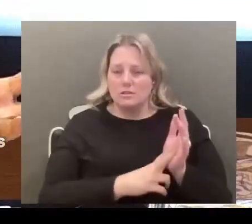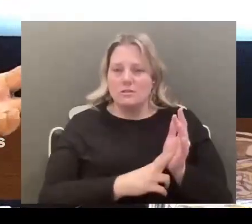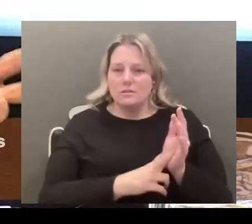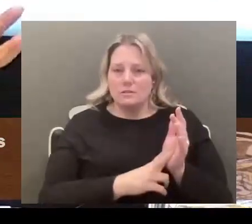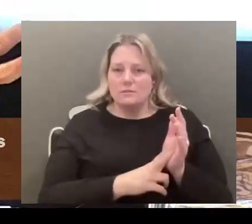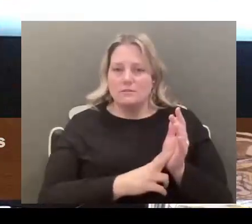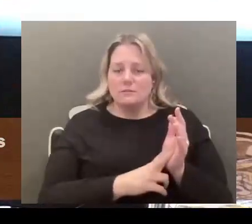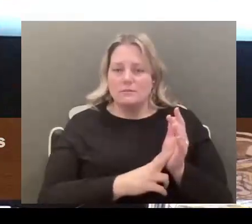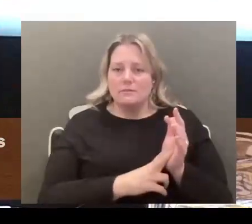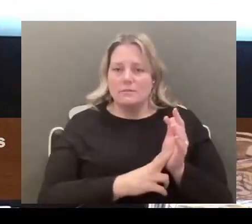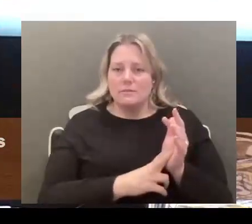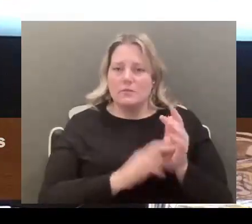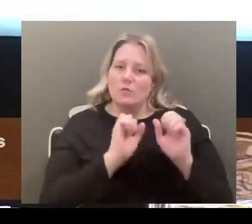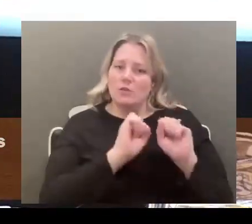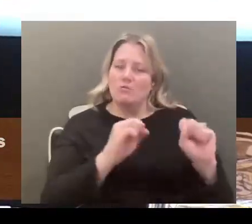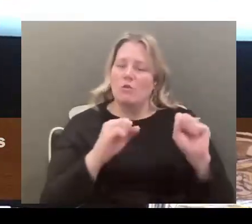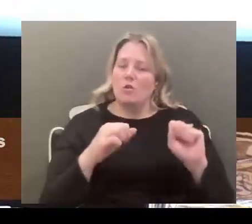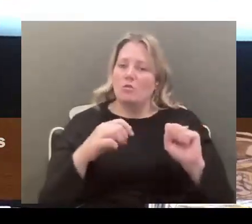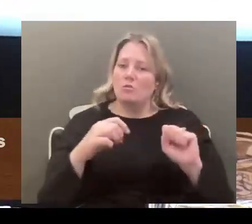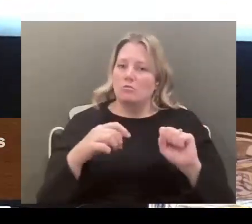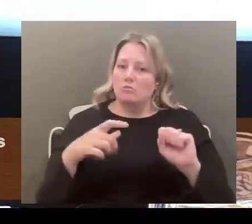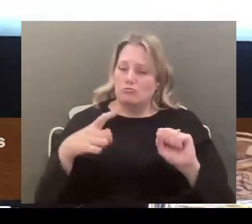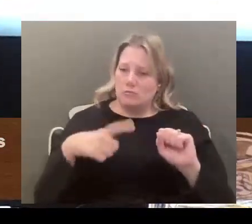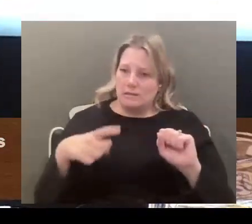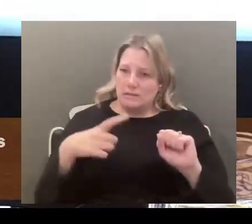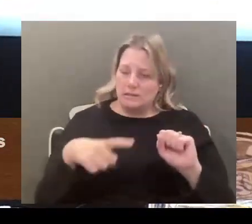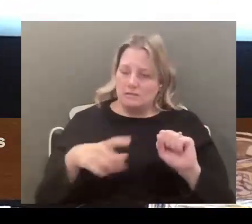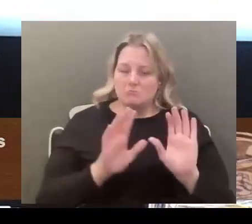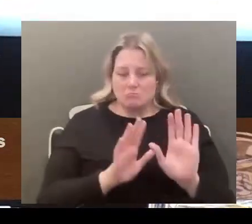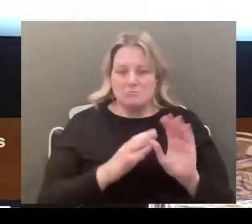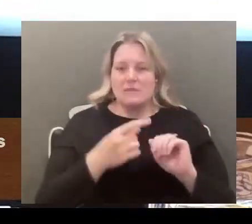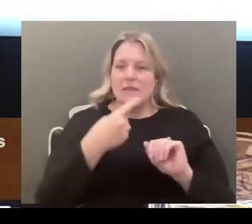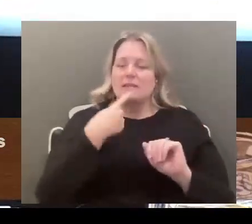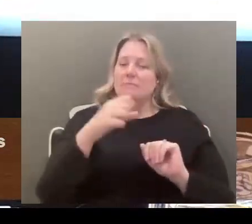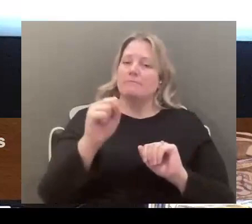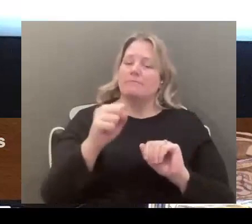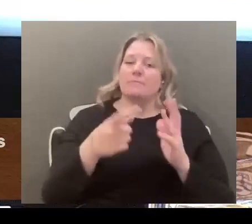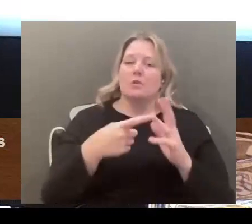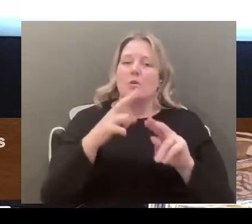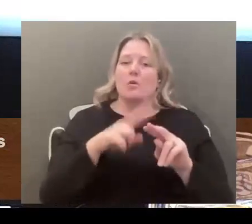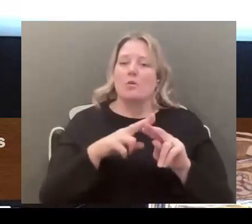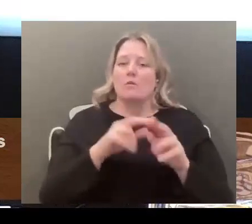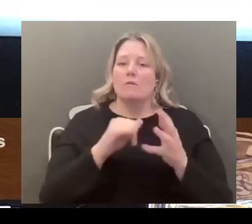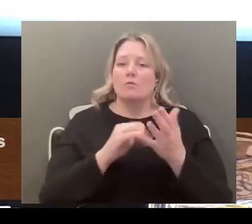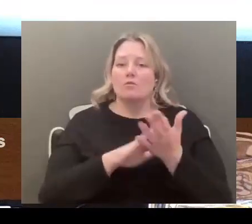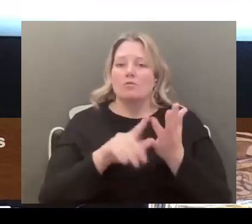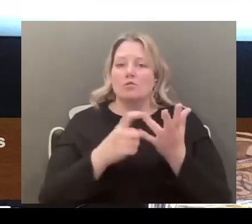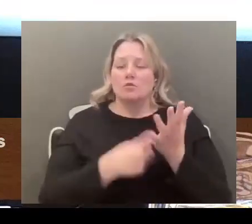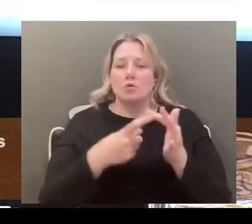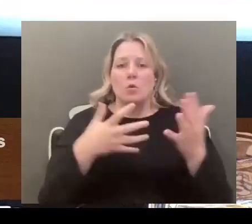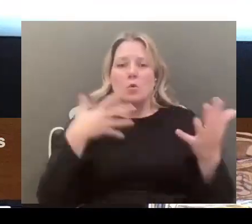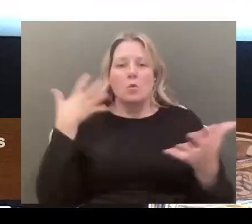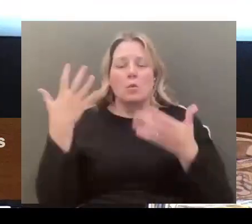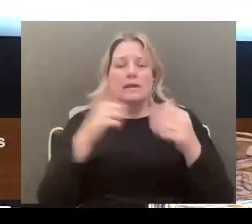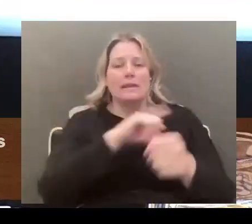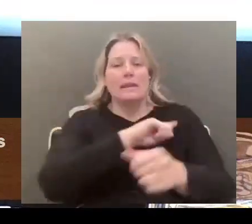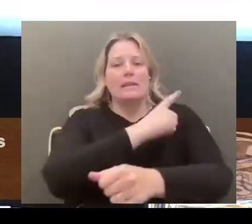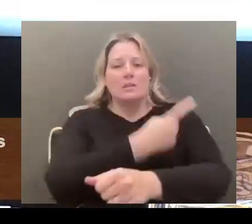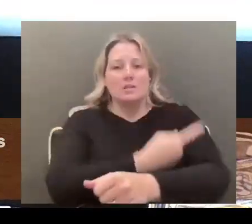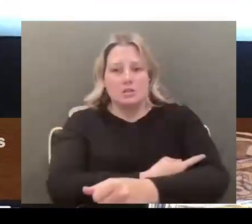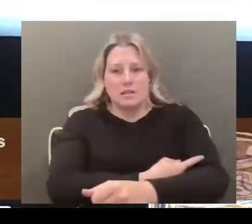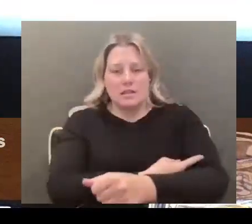for their own reasons, good reasons, they see offshore wind energy potentially through an economic wealth